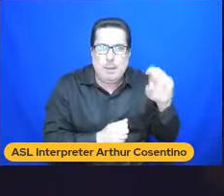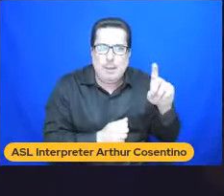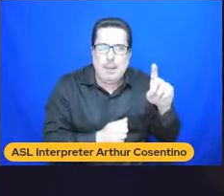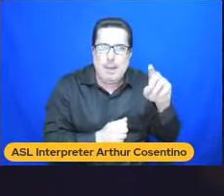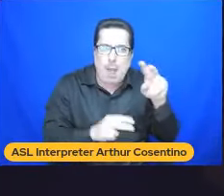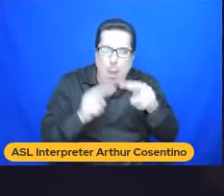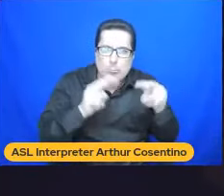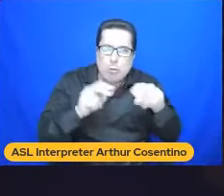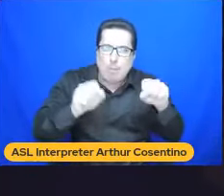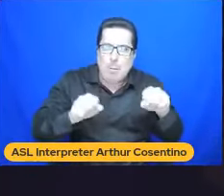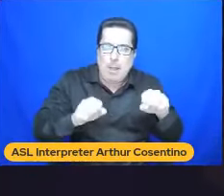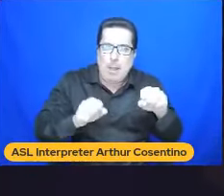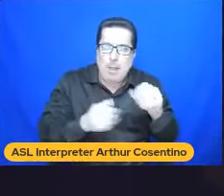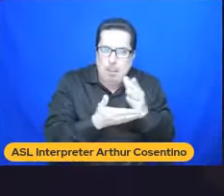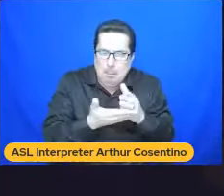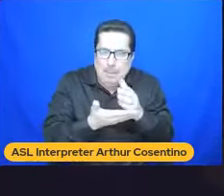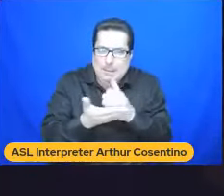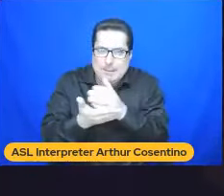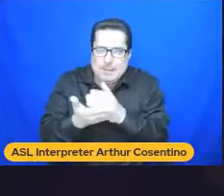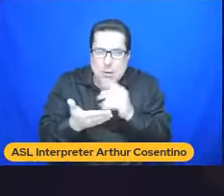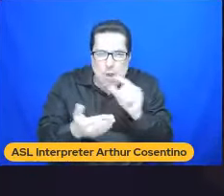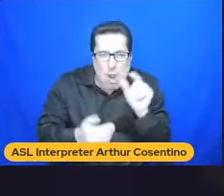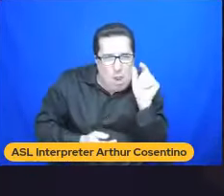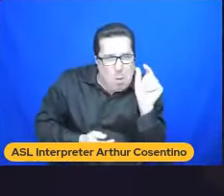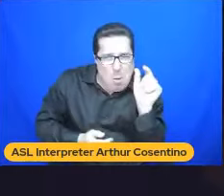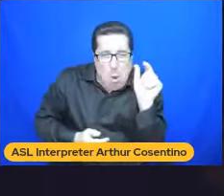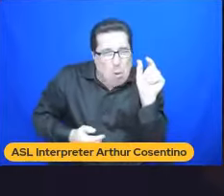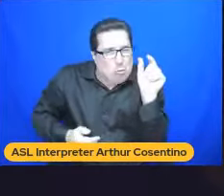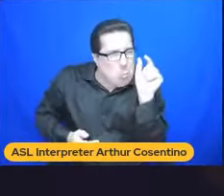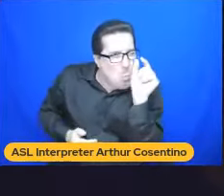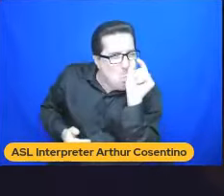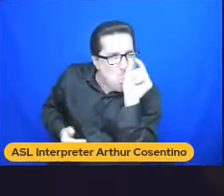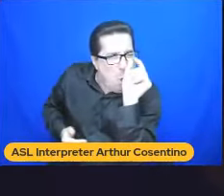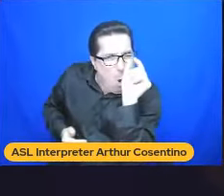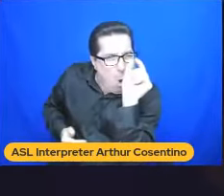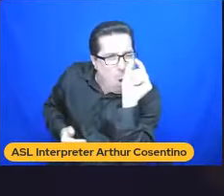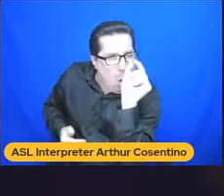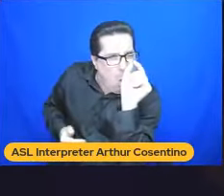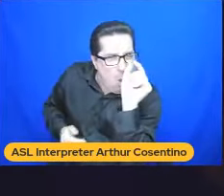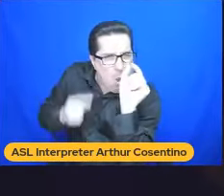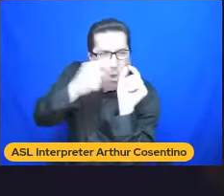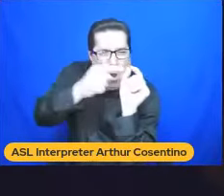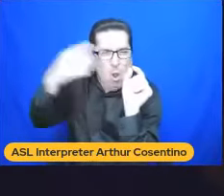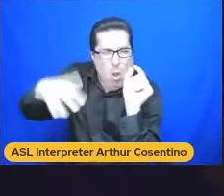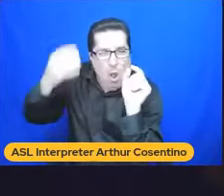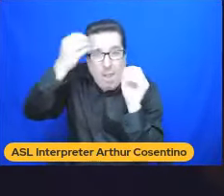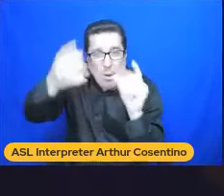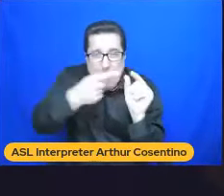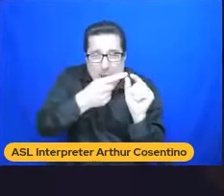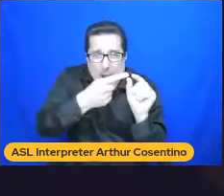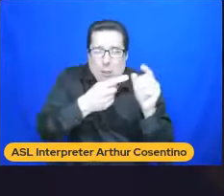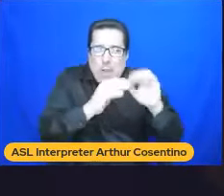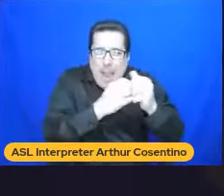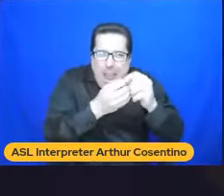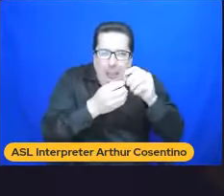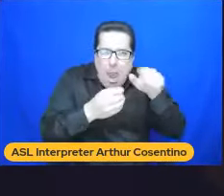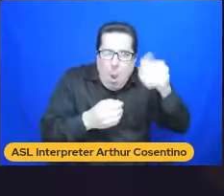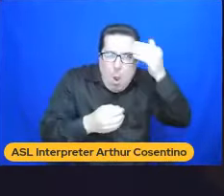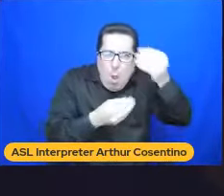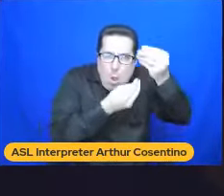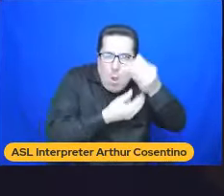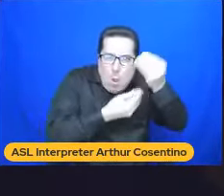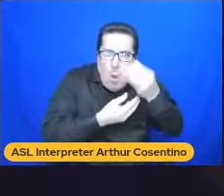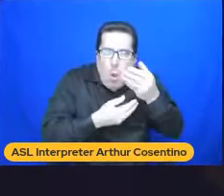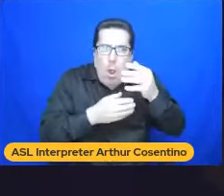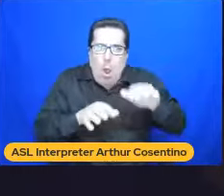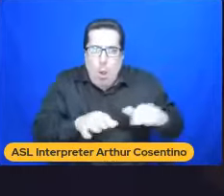very tiny packet of information can contain all that we need to know about performance, about low throughput.